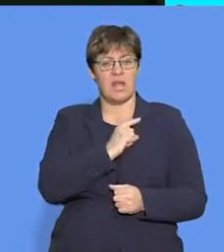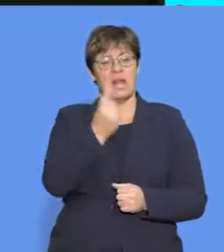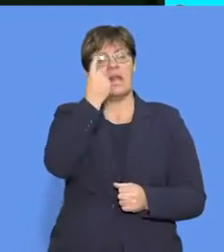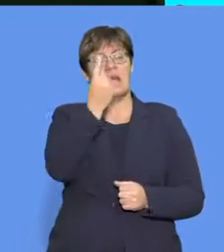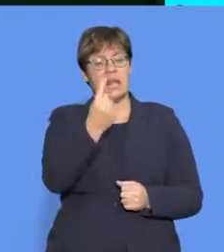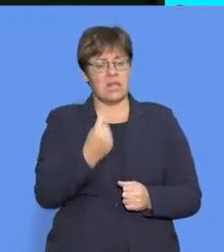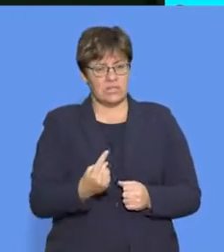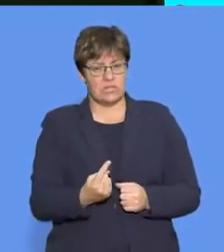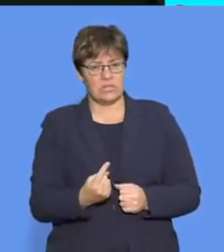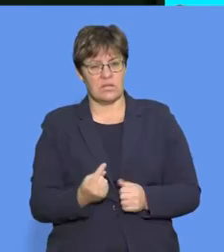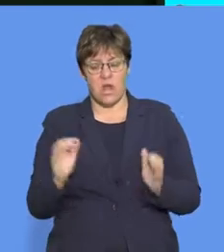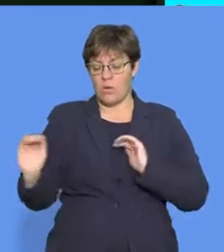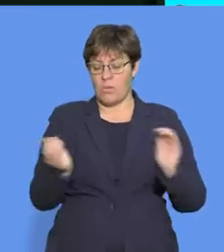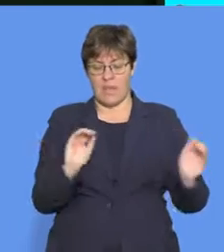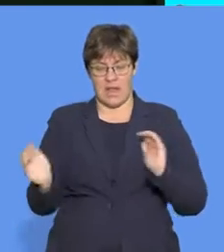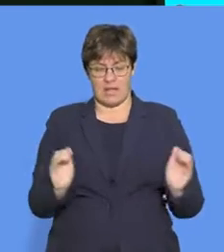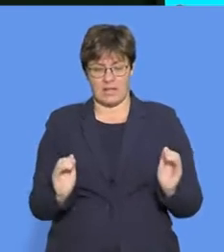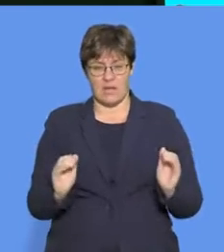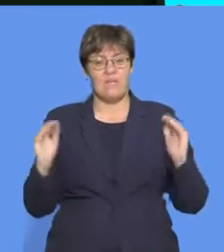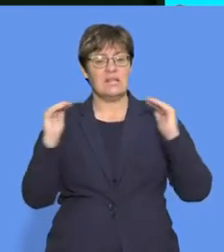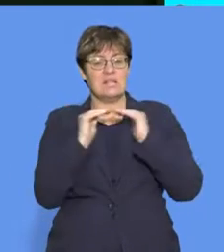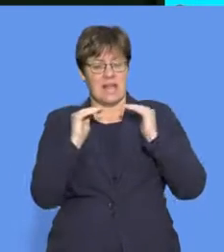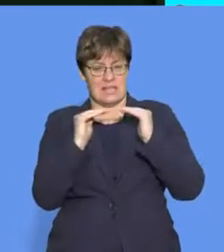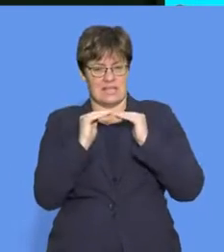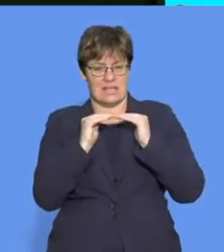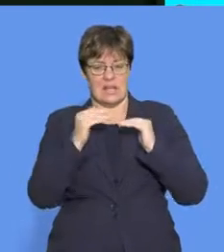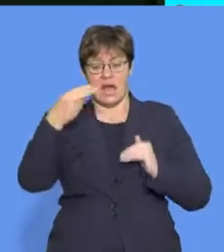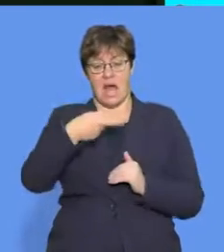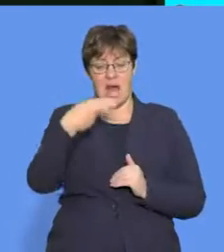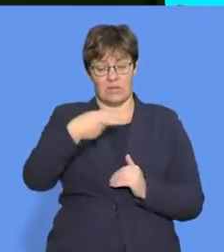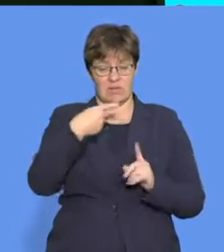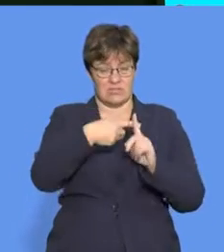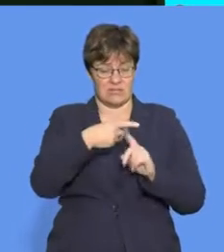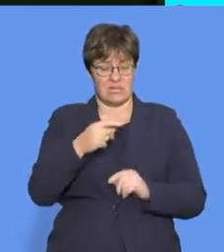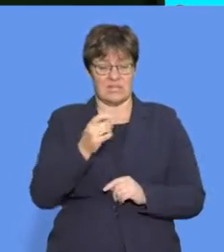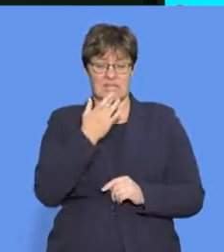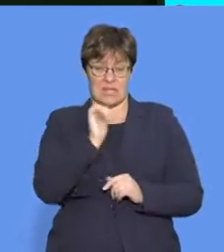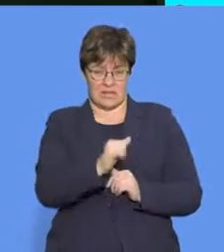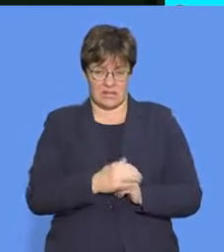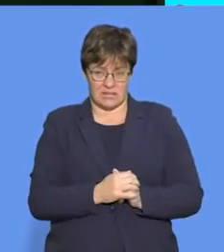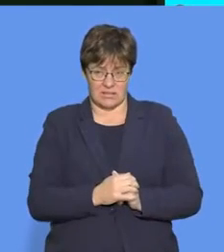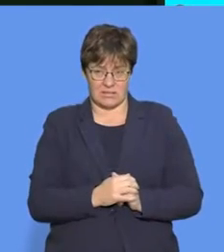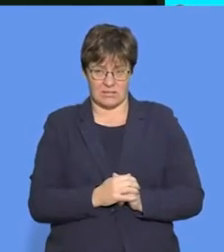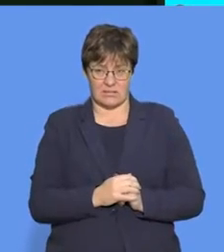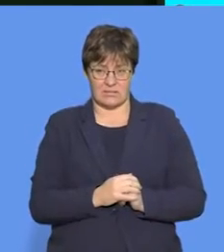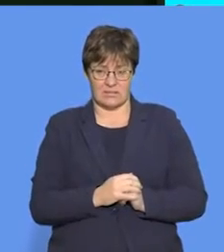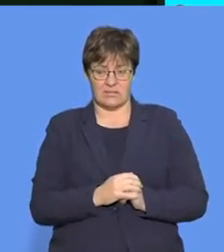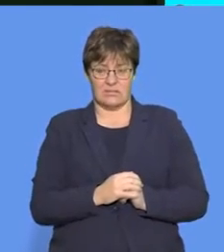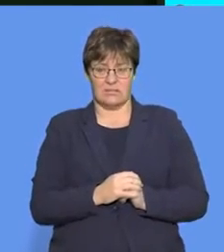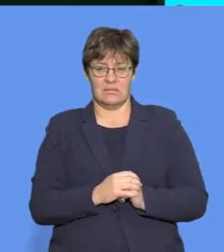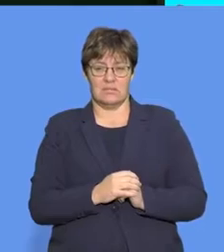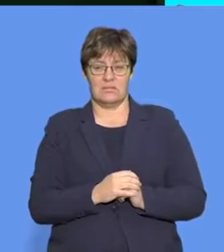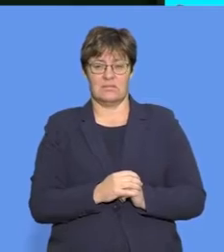calculated because each of these half cells has been compared to the standard hydrogen potential cell, the